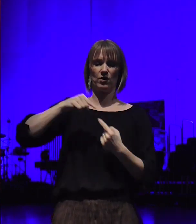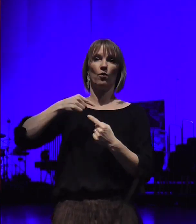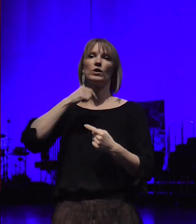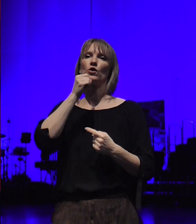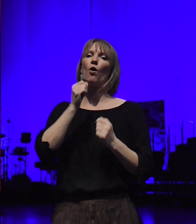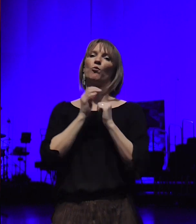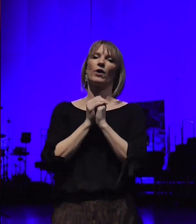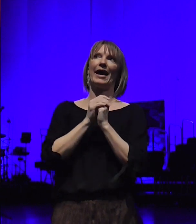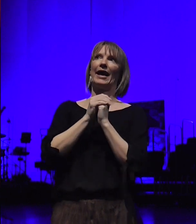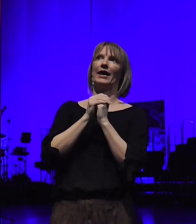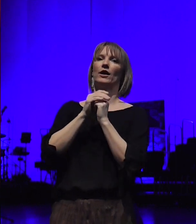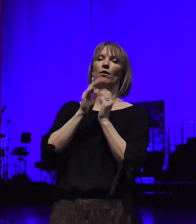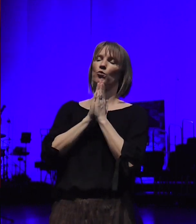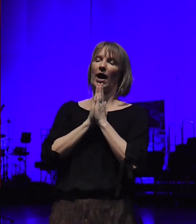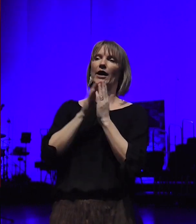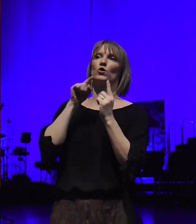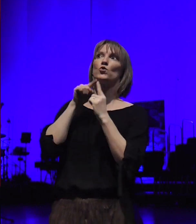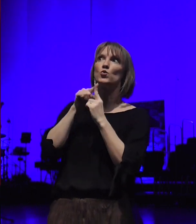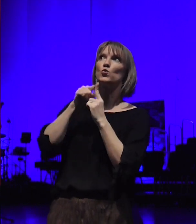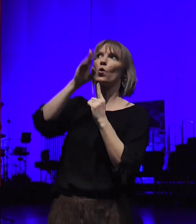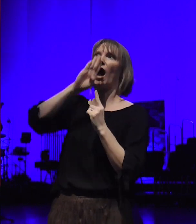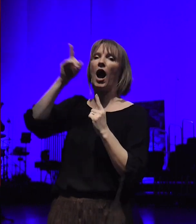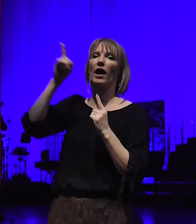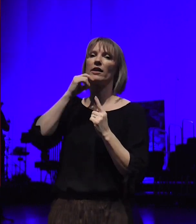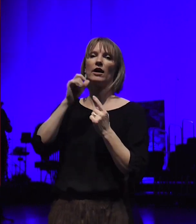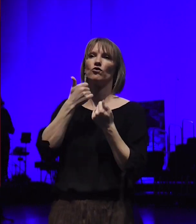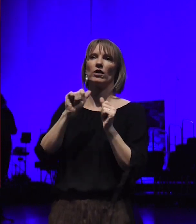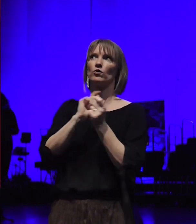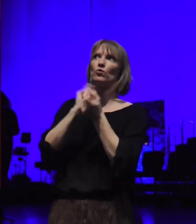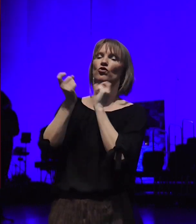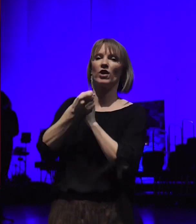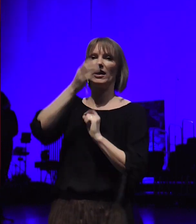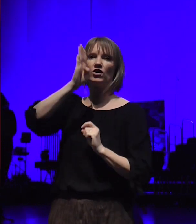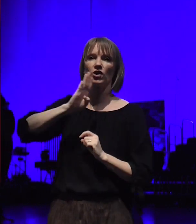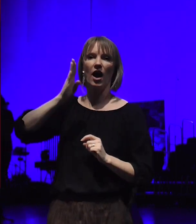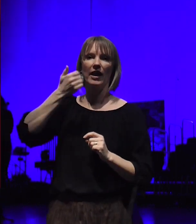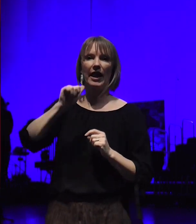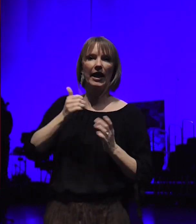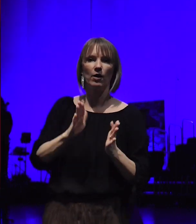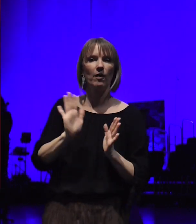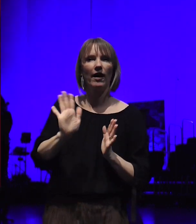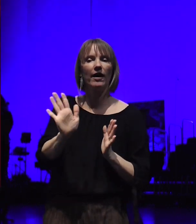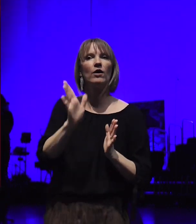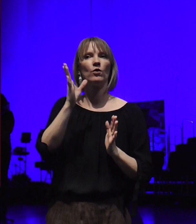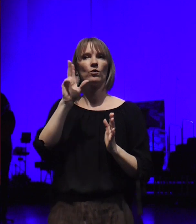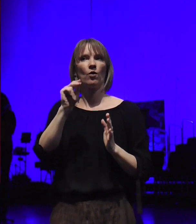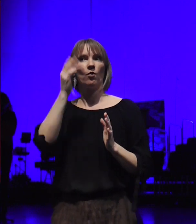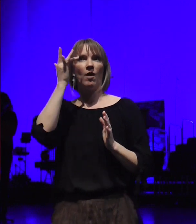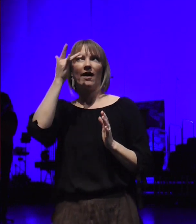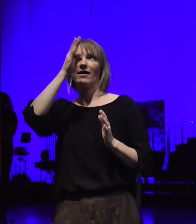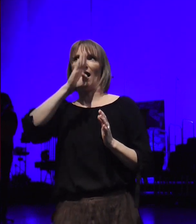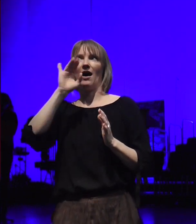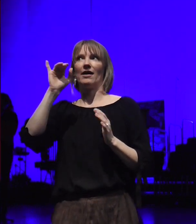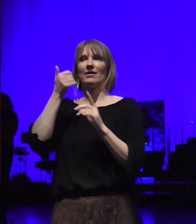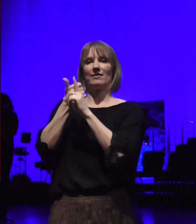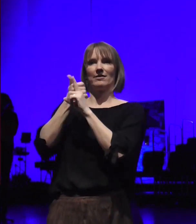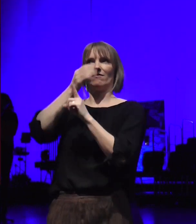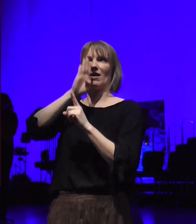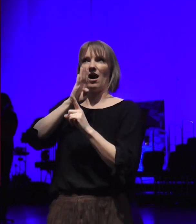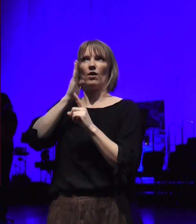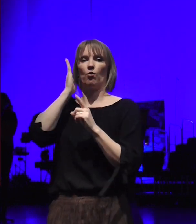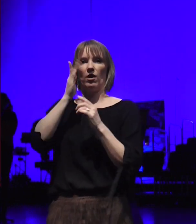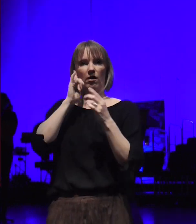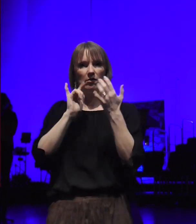We are not attempting to change God in every way, in any way, because God is God, will always be,